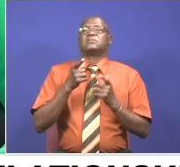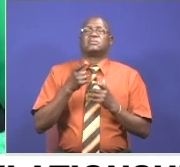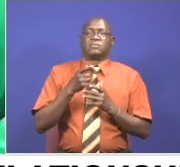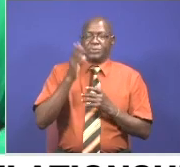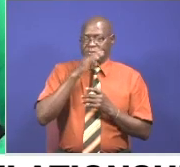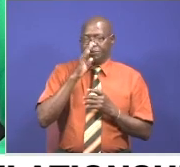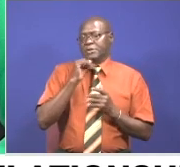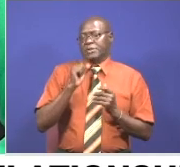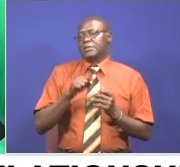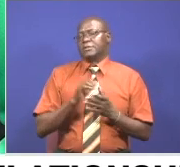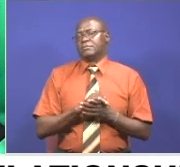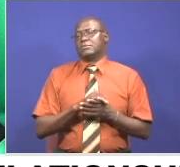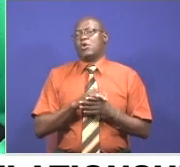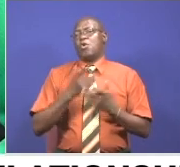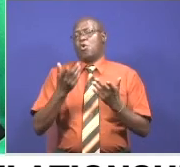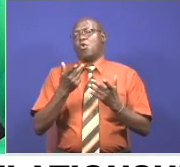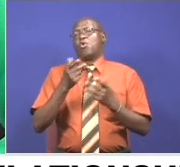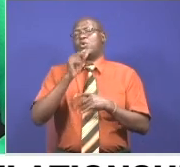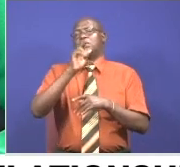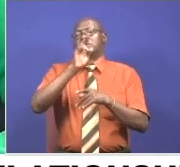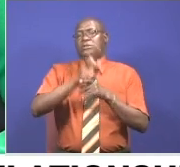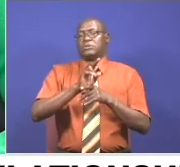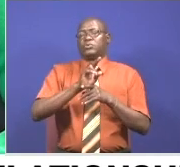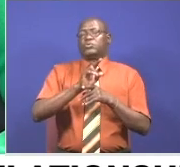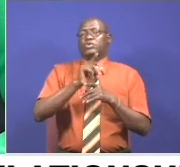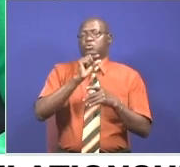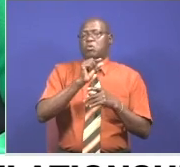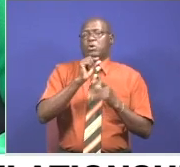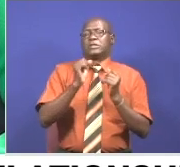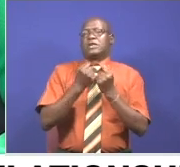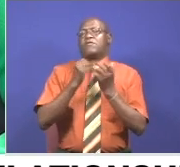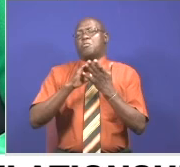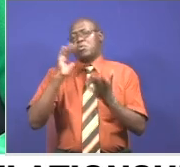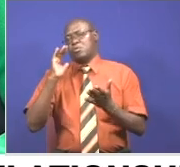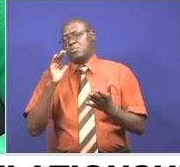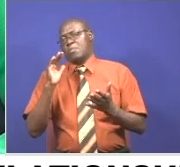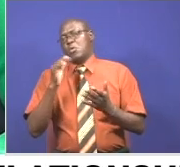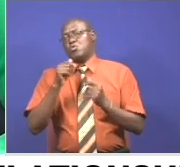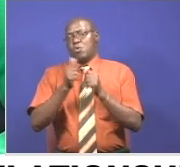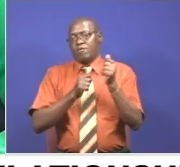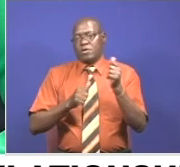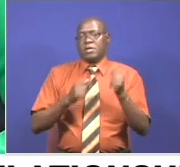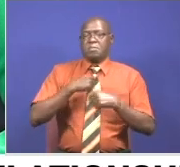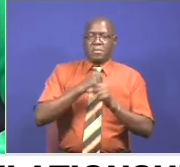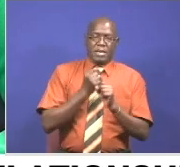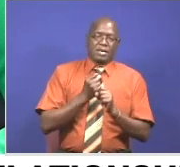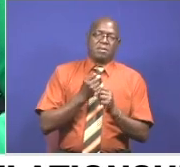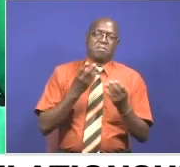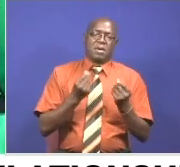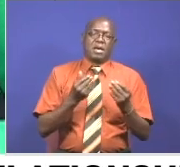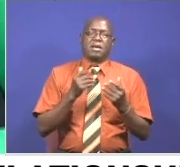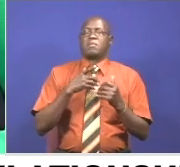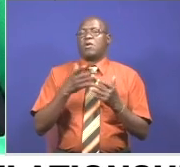more than they save, or alternatively, they avoid making money, or even they avoid spending money, or